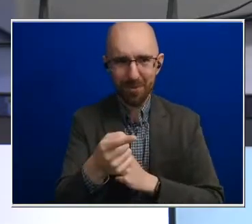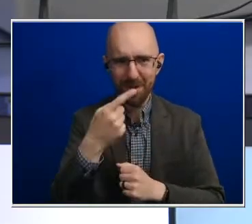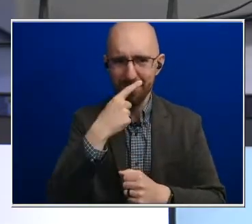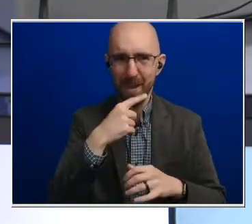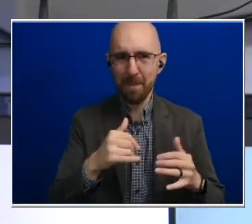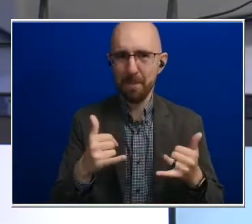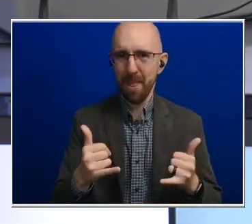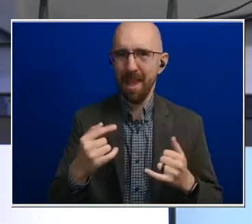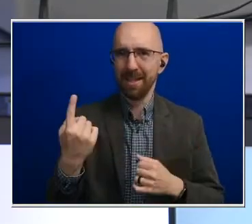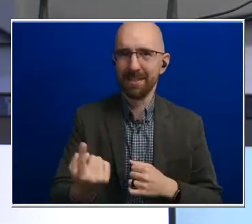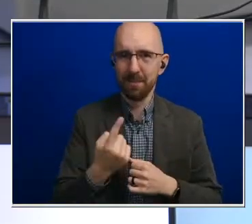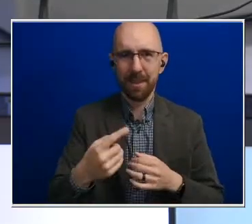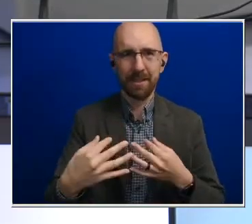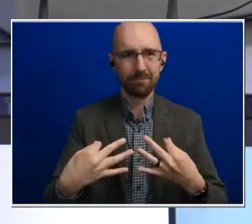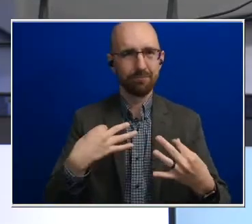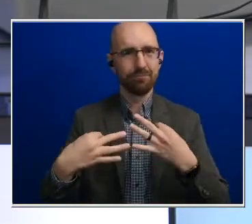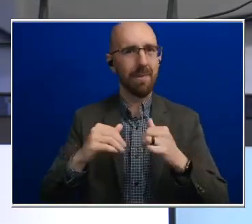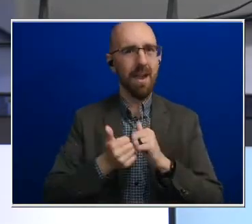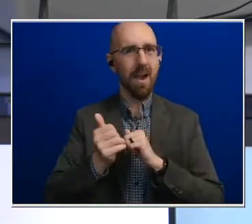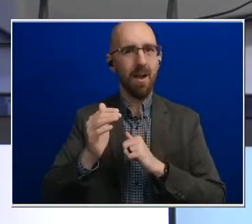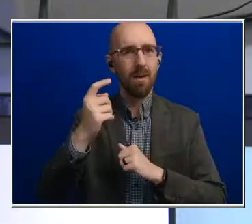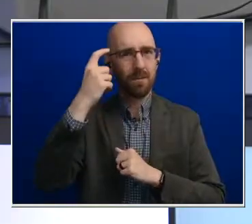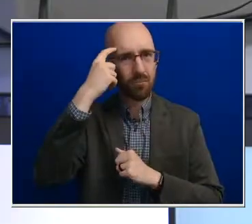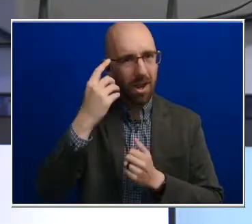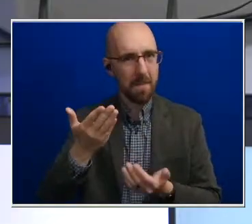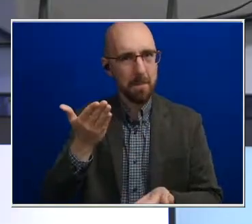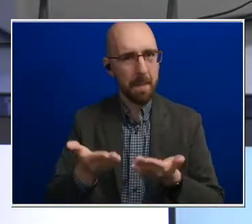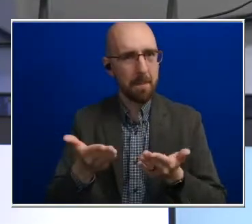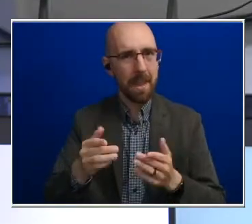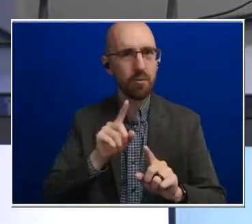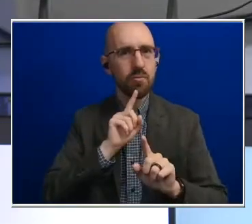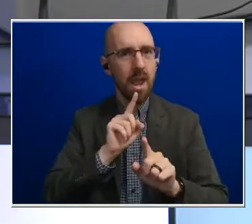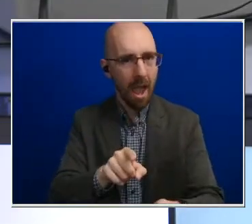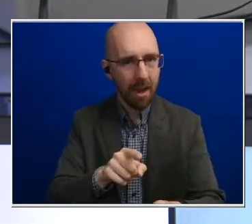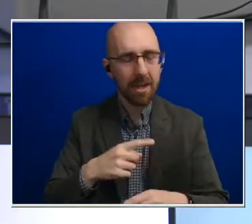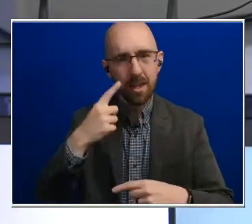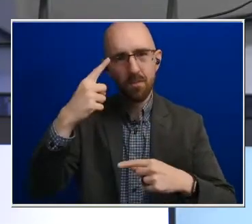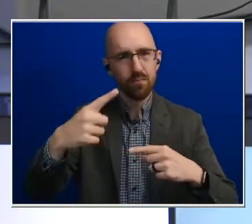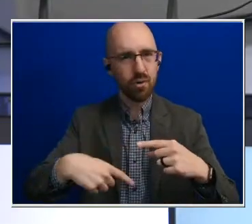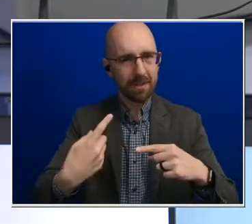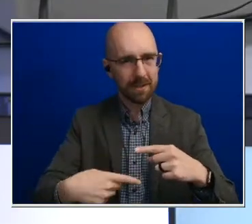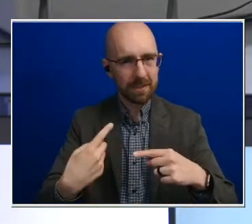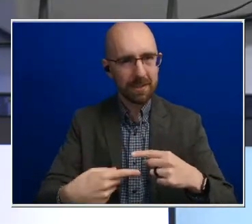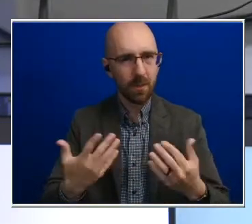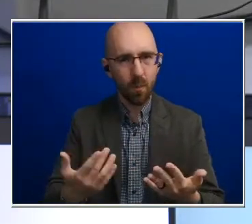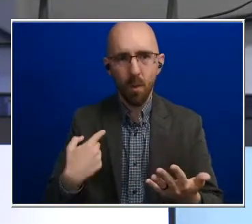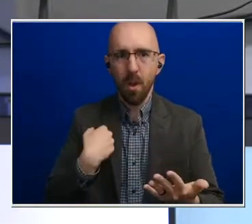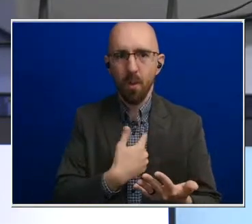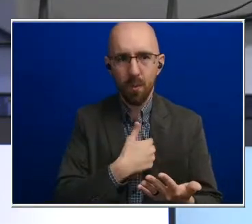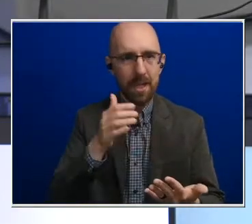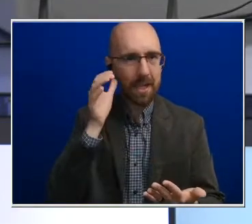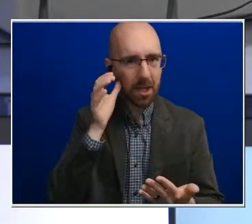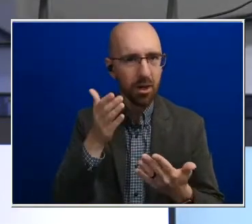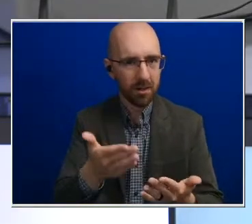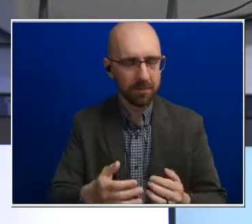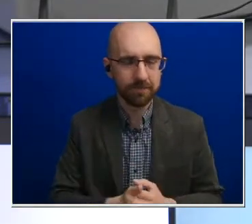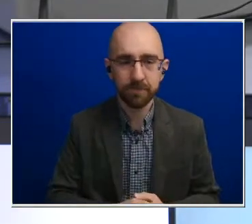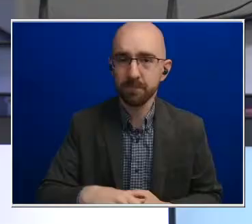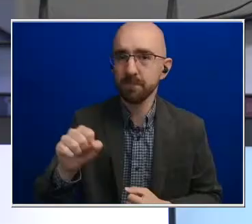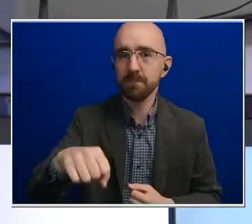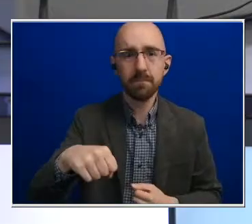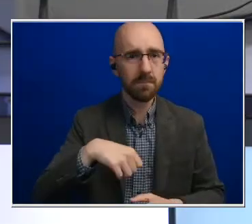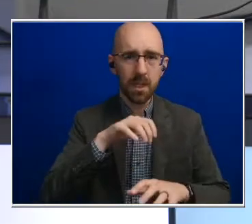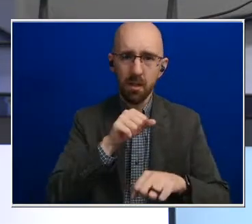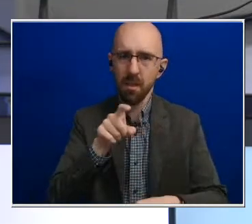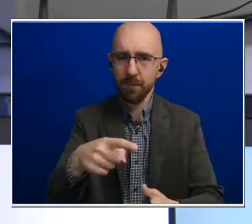explain how our brains might be reacting, might be processing what we're hearing? Yes, I love that you talked about